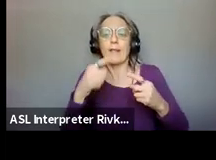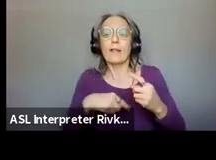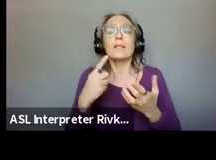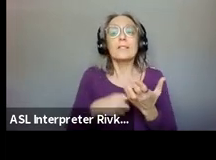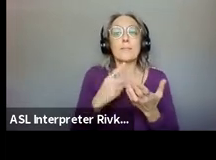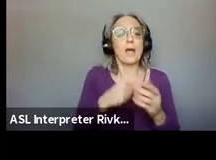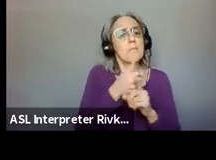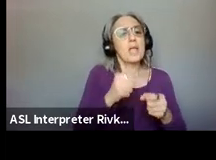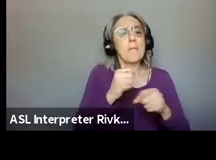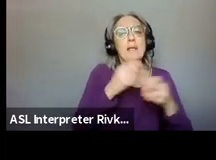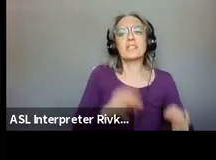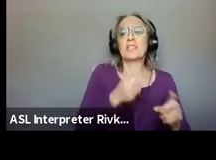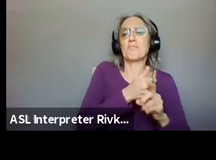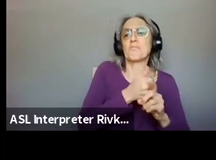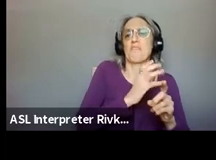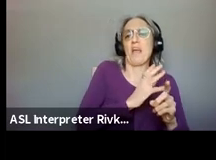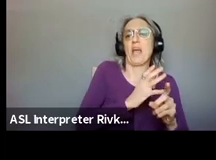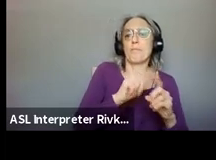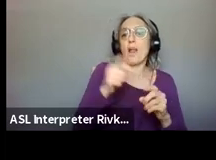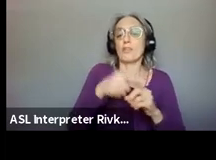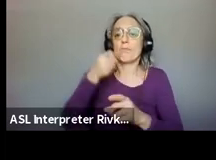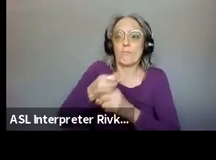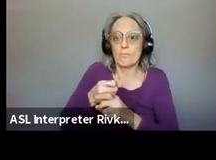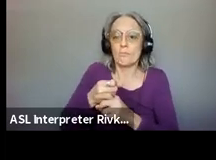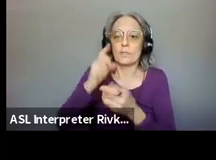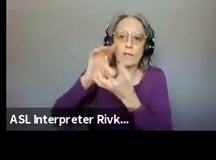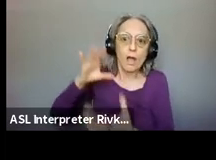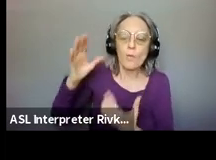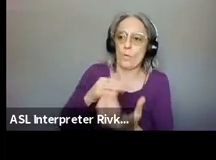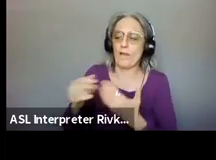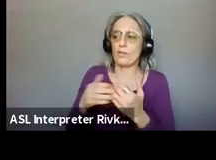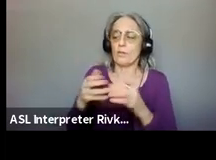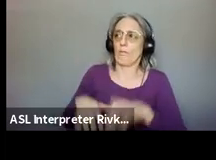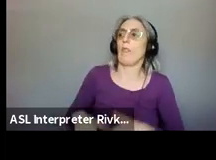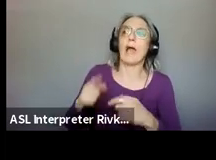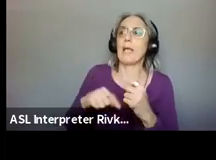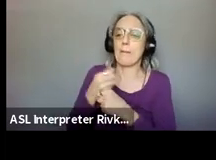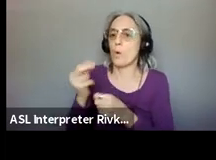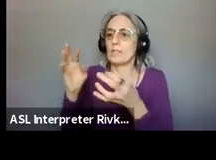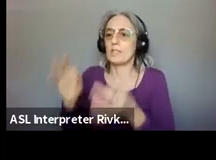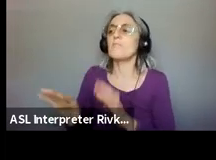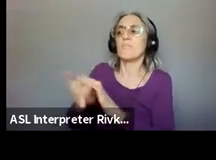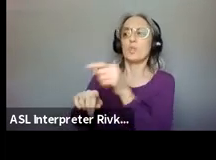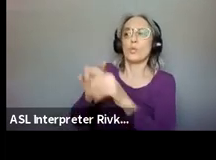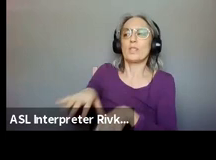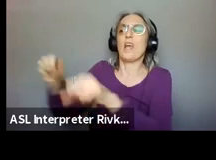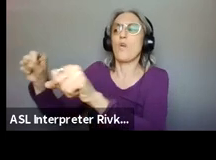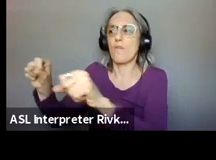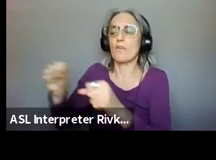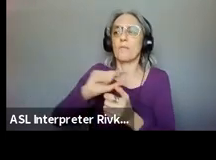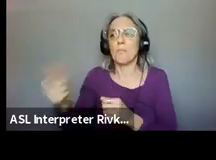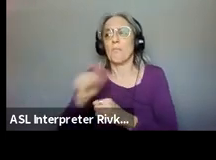capacity and they can make decisions for their health, but then they have times where they don't have capacity. And having that advanced directive allows them to make those decisions